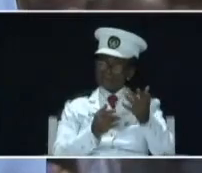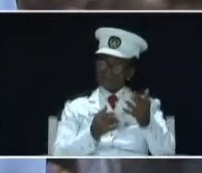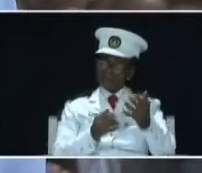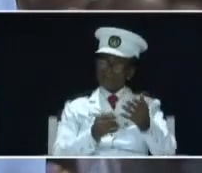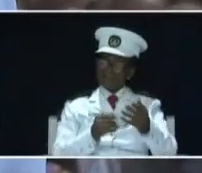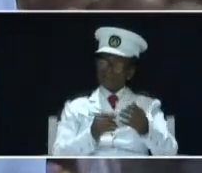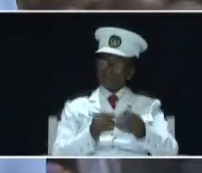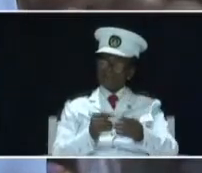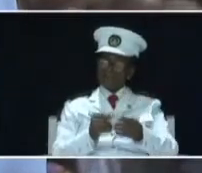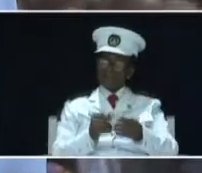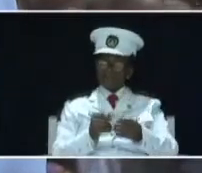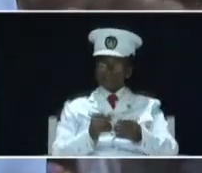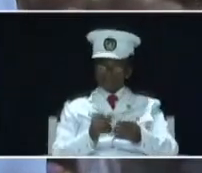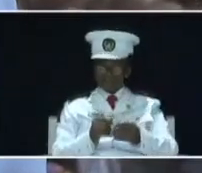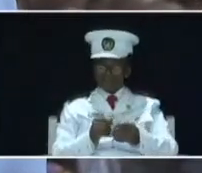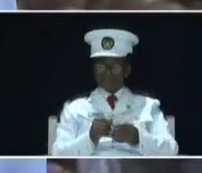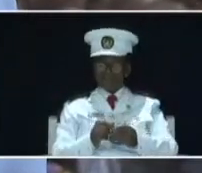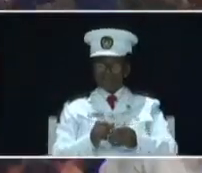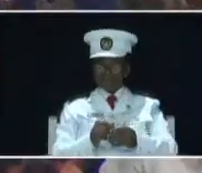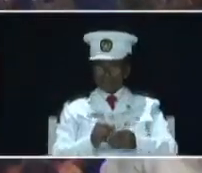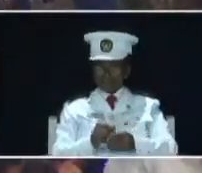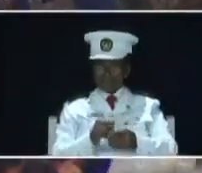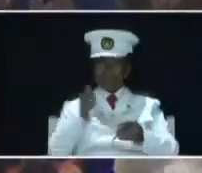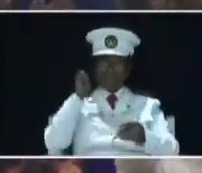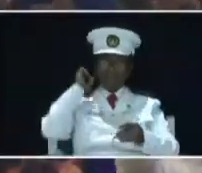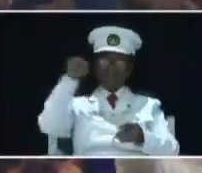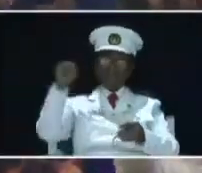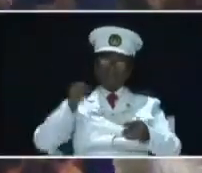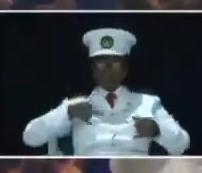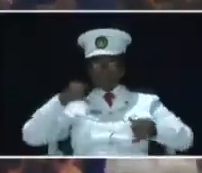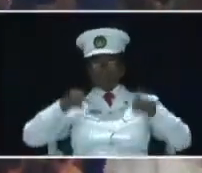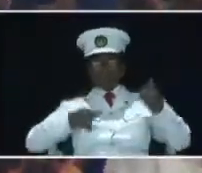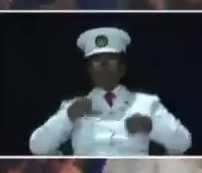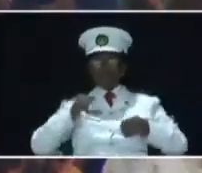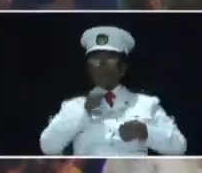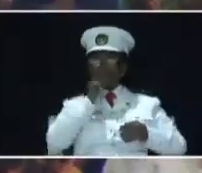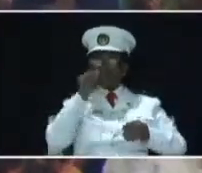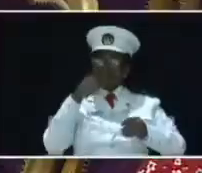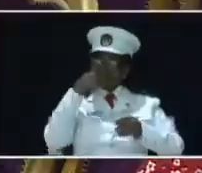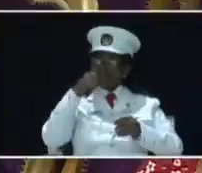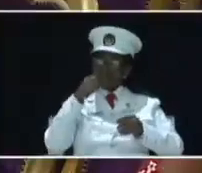joy unspeakable will take the place.